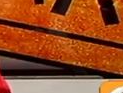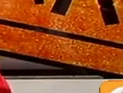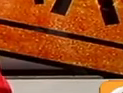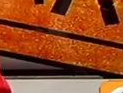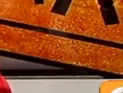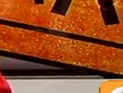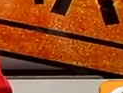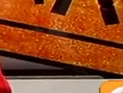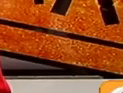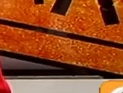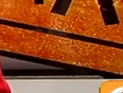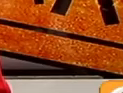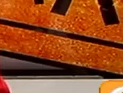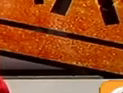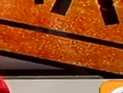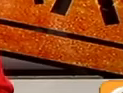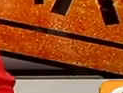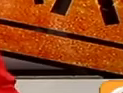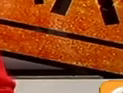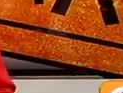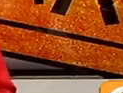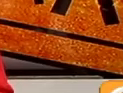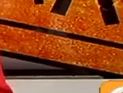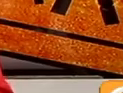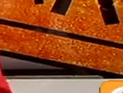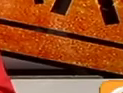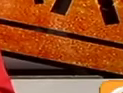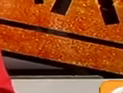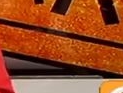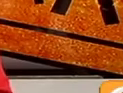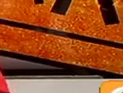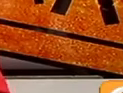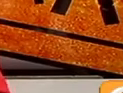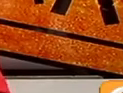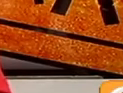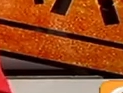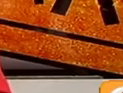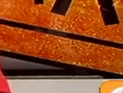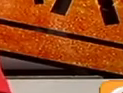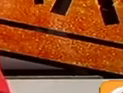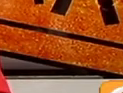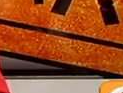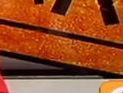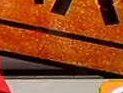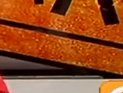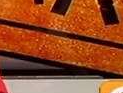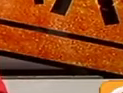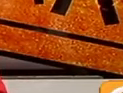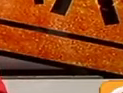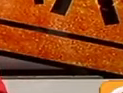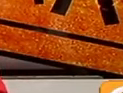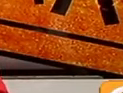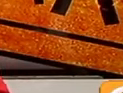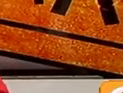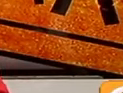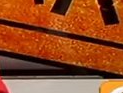Europe. 2 days earlier, it had been declared a global pandemic by the World Health Organization. But even that had felt like one of